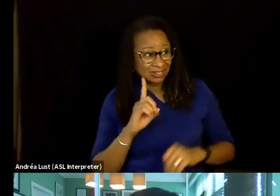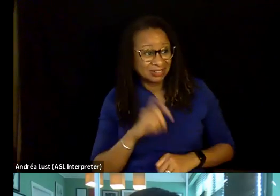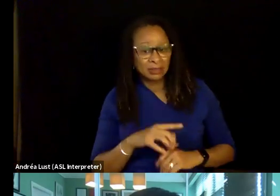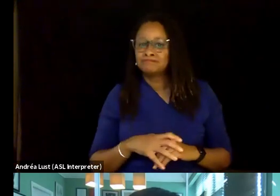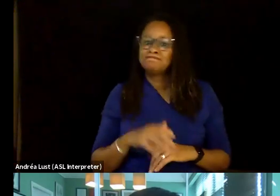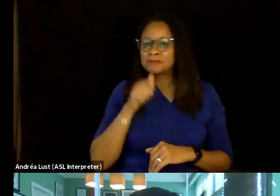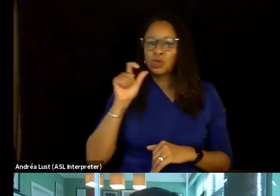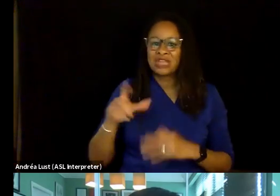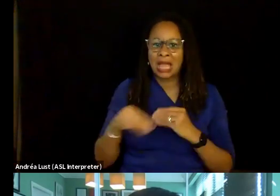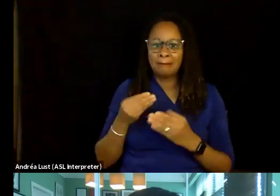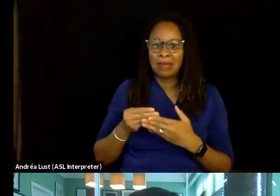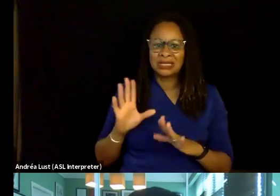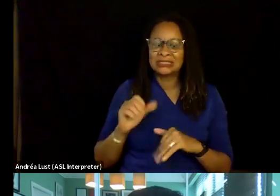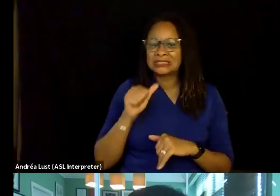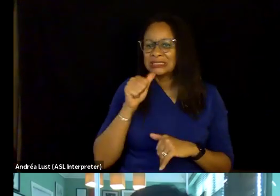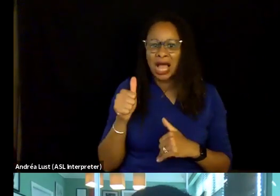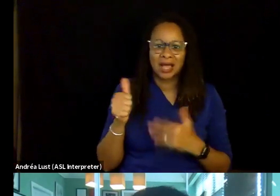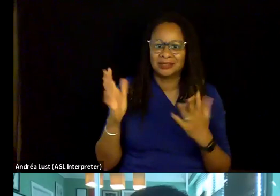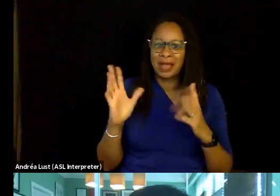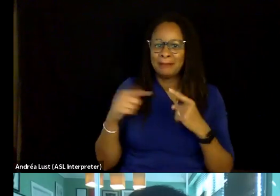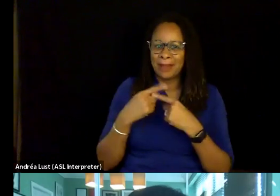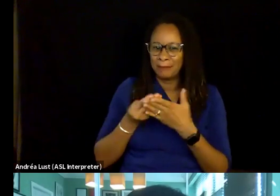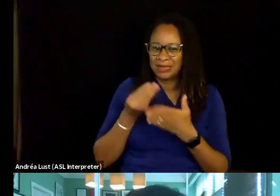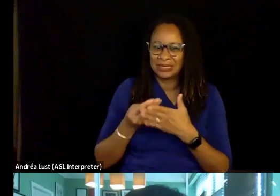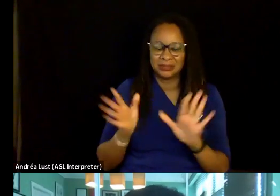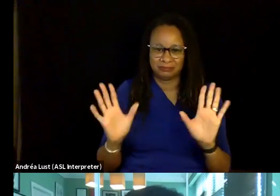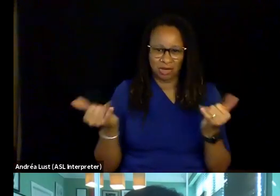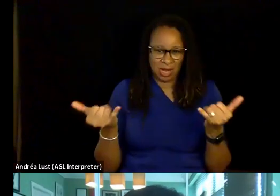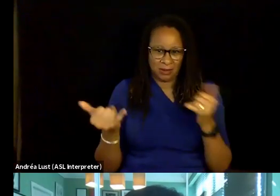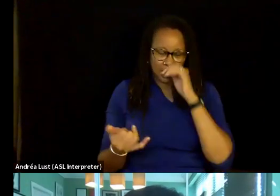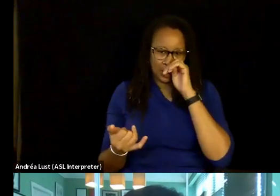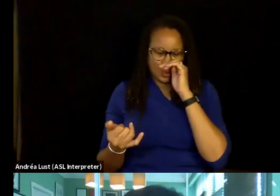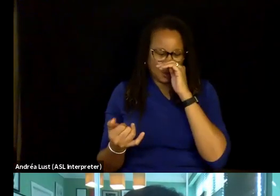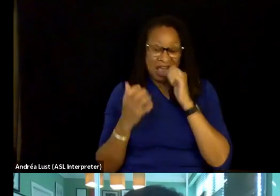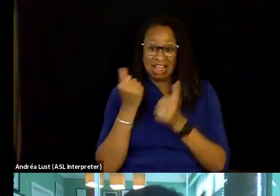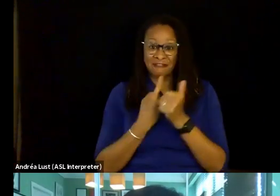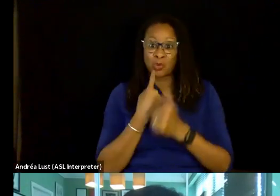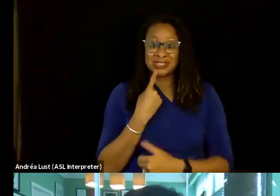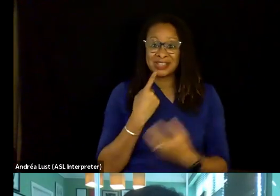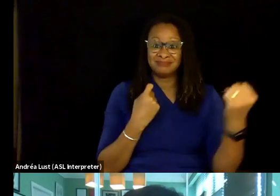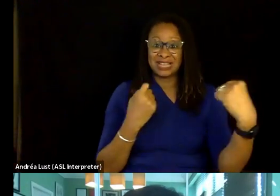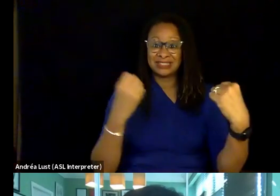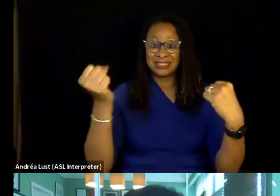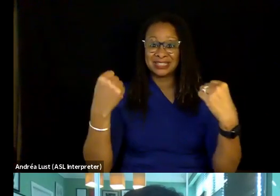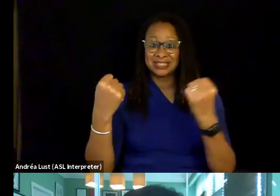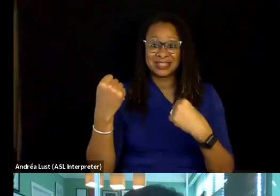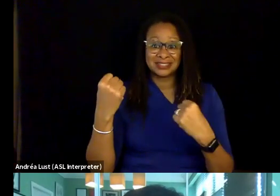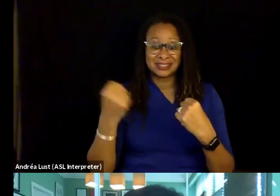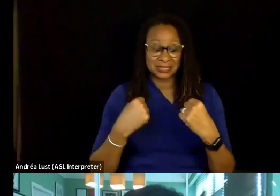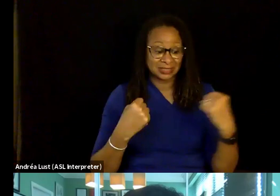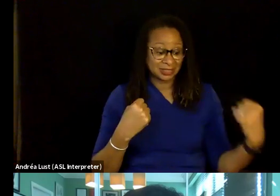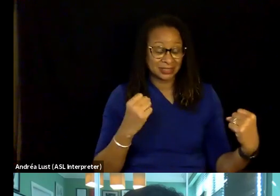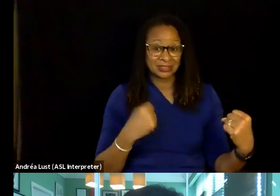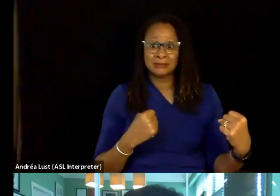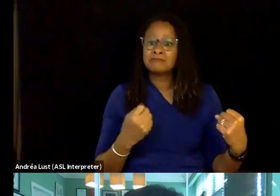should monetize. You know, it was unseemly to monetize it. And everyone said yes. I mean, there